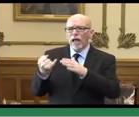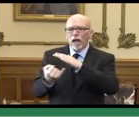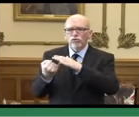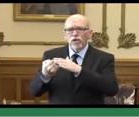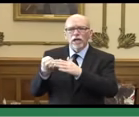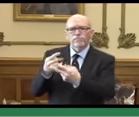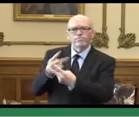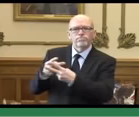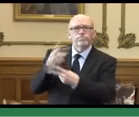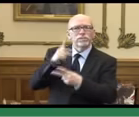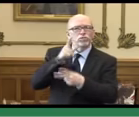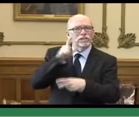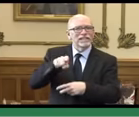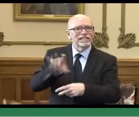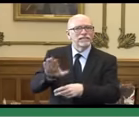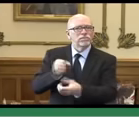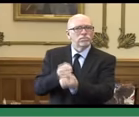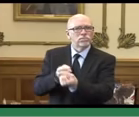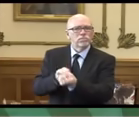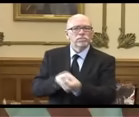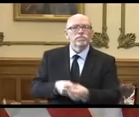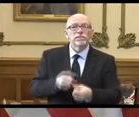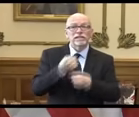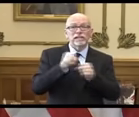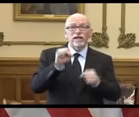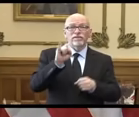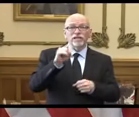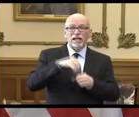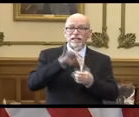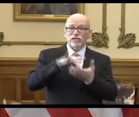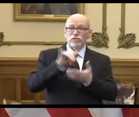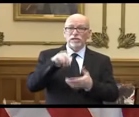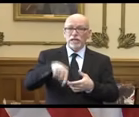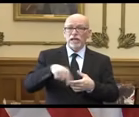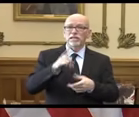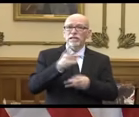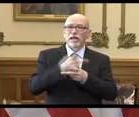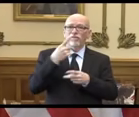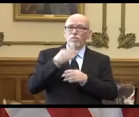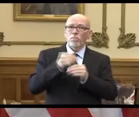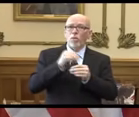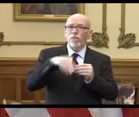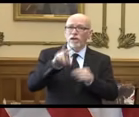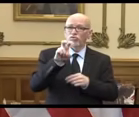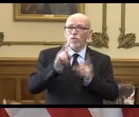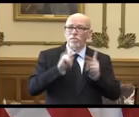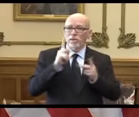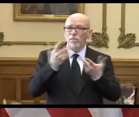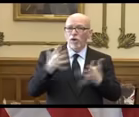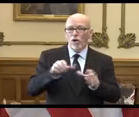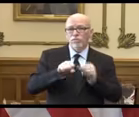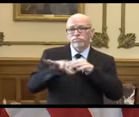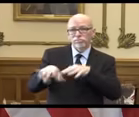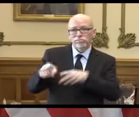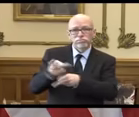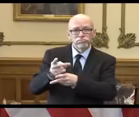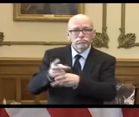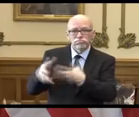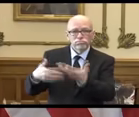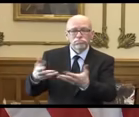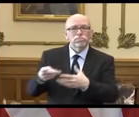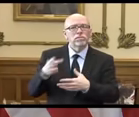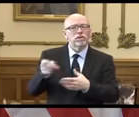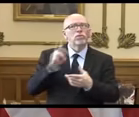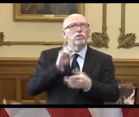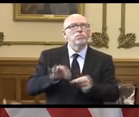need support. The Safe Site here in Central Indiana has cared for over 200 individuals already and has been instrumental in